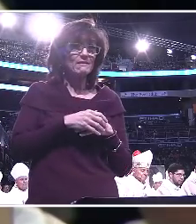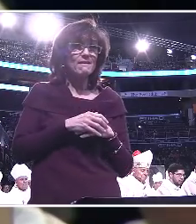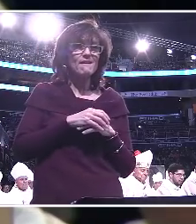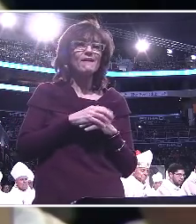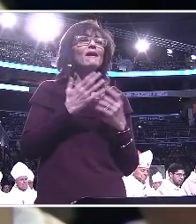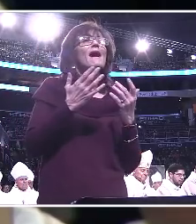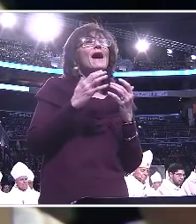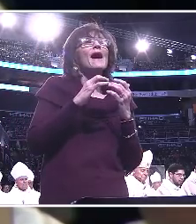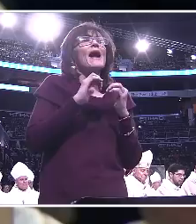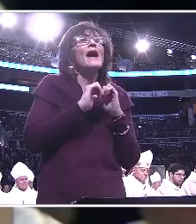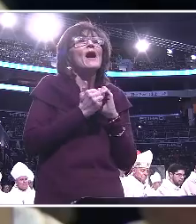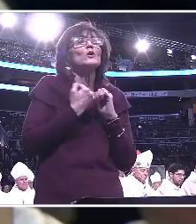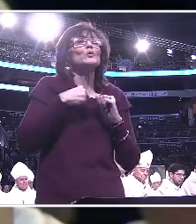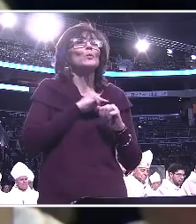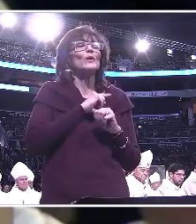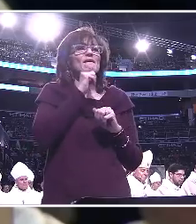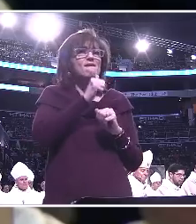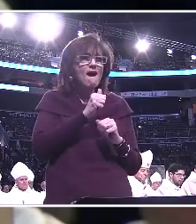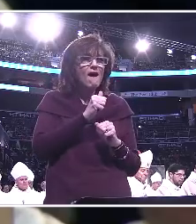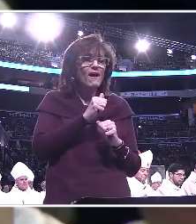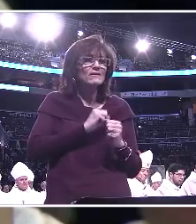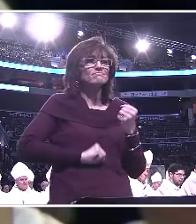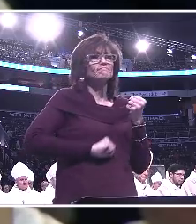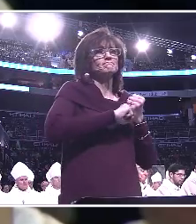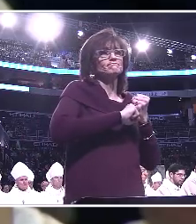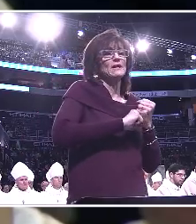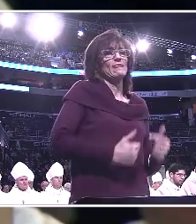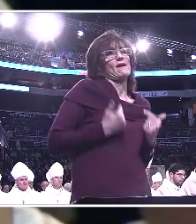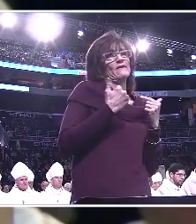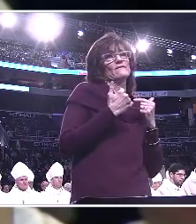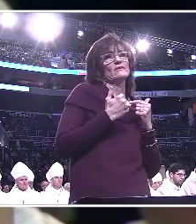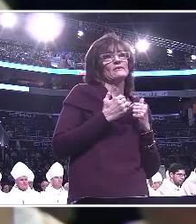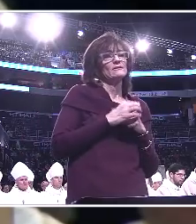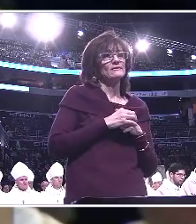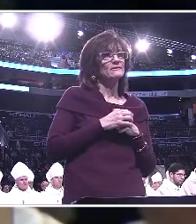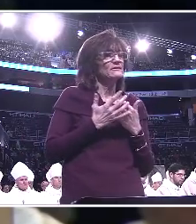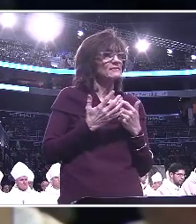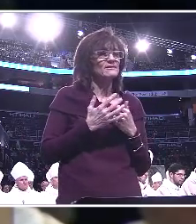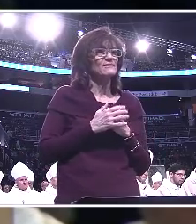stand for life? How can we not love each life as God loves it?